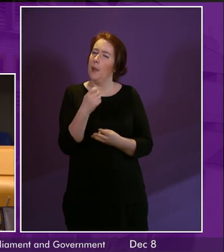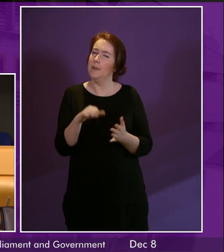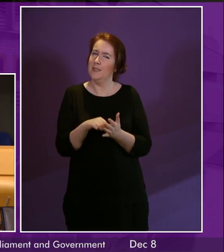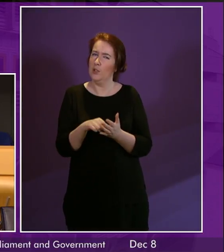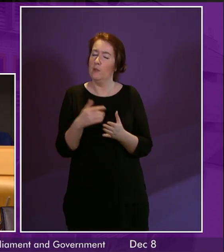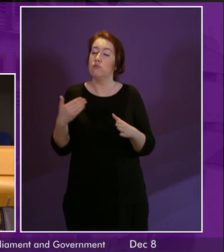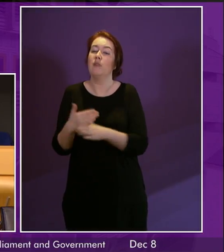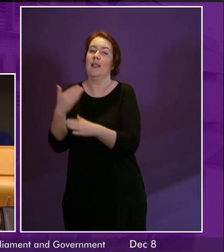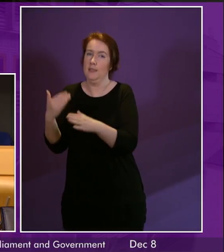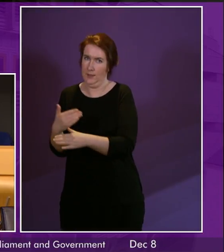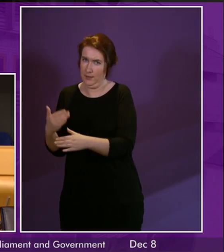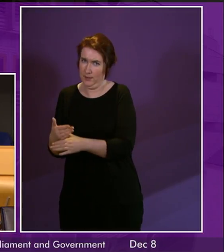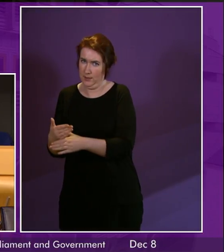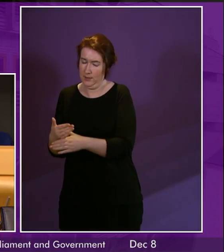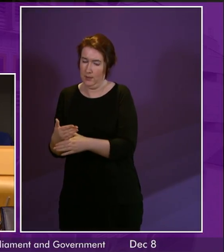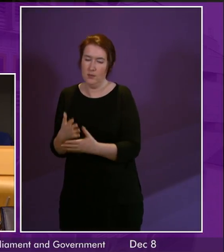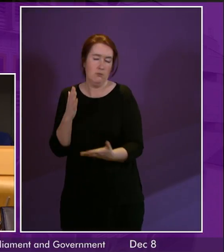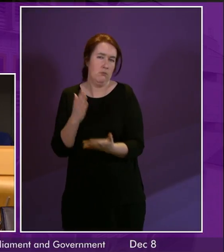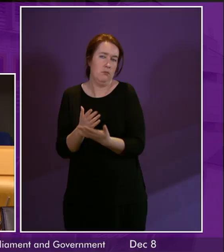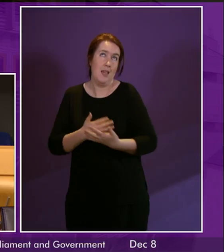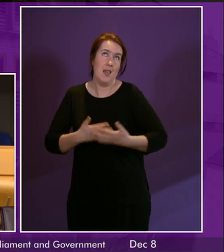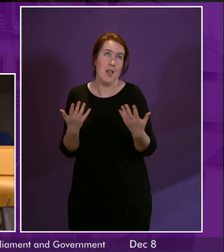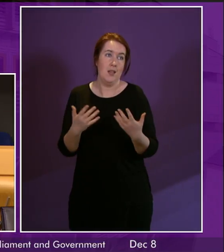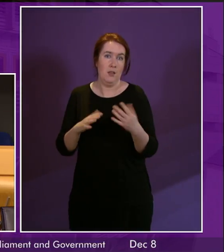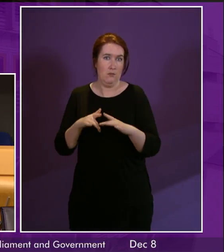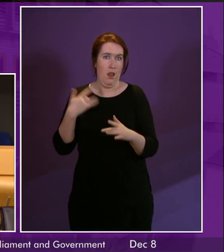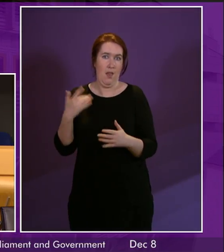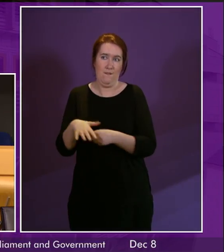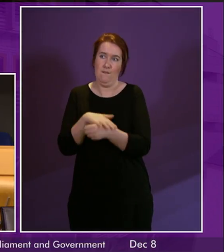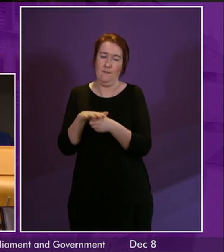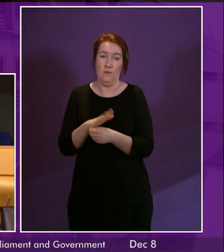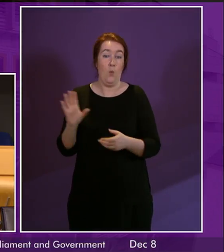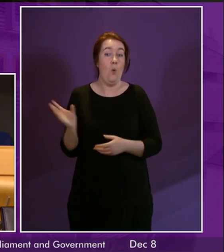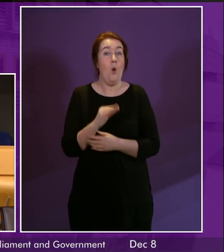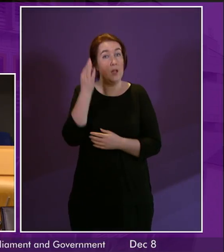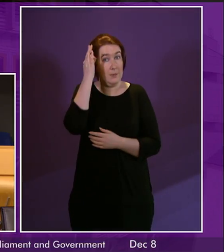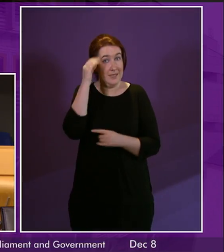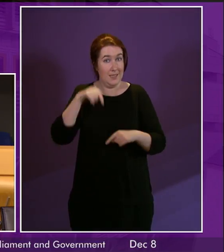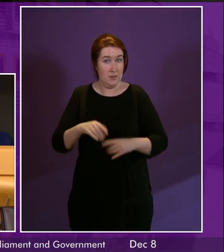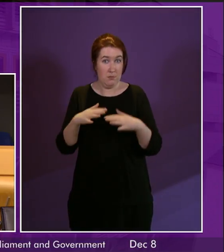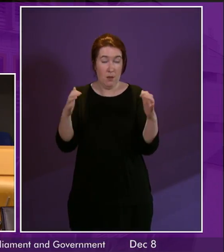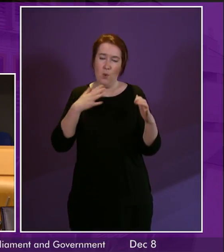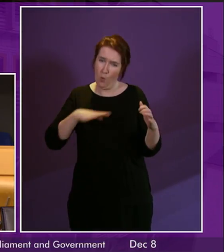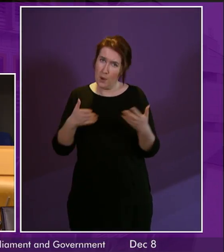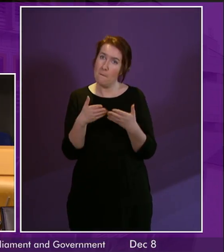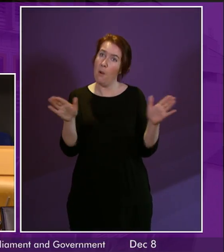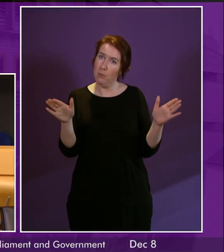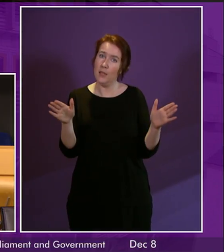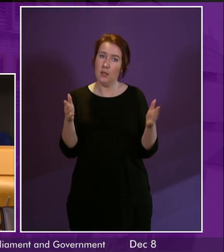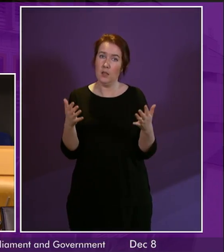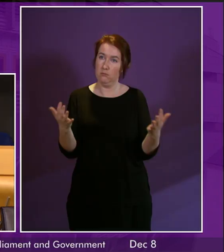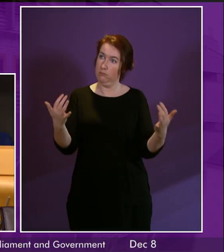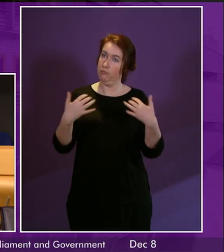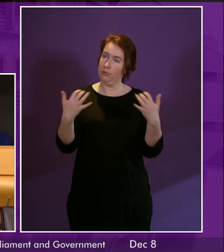reconcile in practice. That probably applies in all walks of life. For example, all committees in this Parliament want to be in public, but do take some